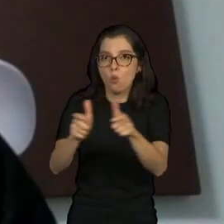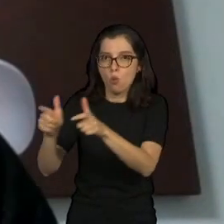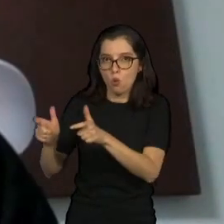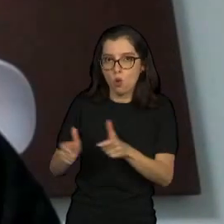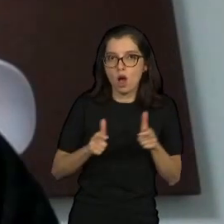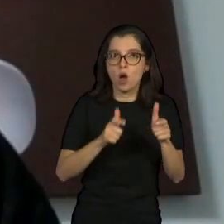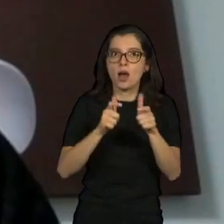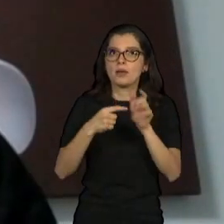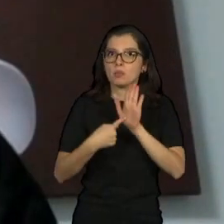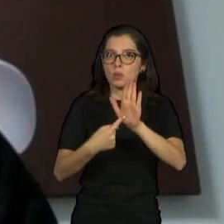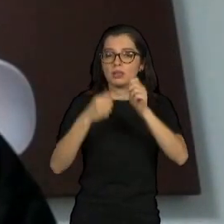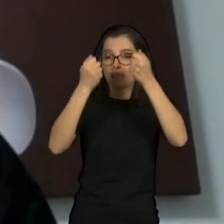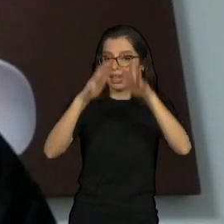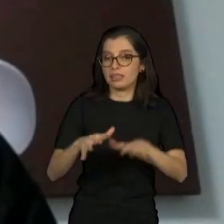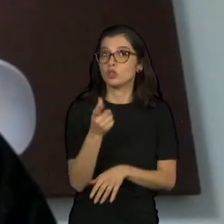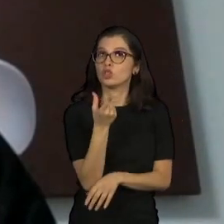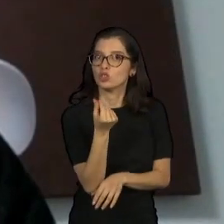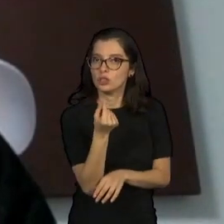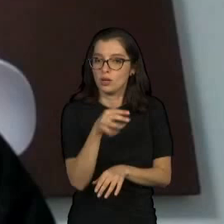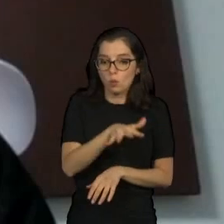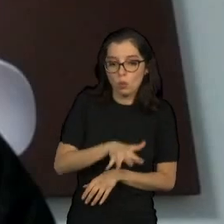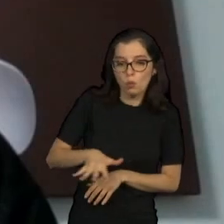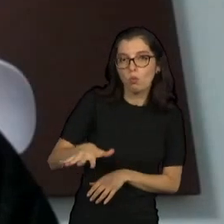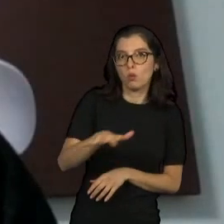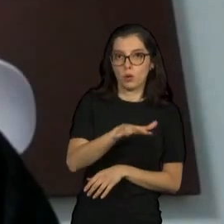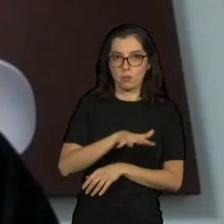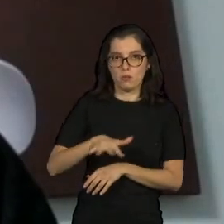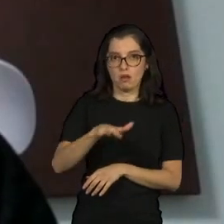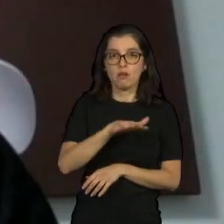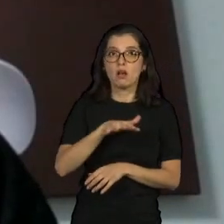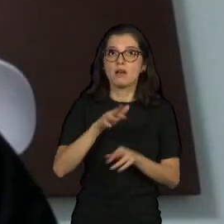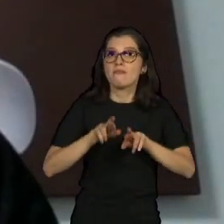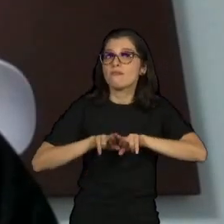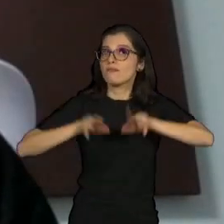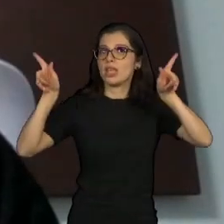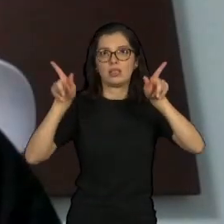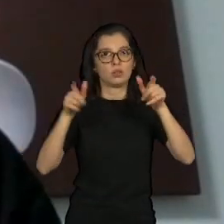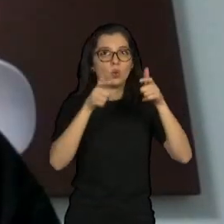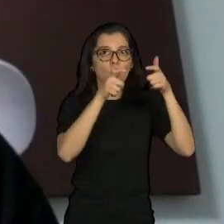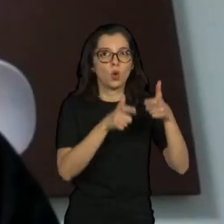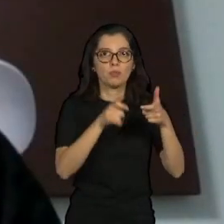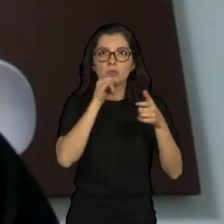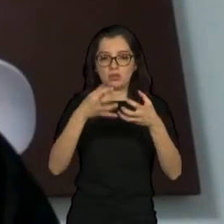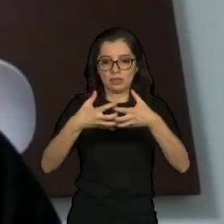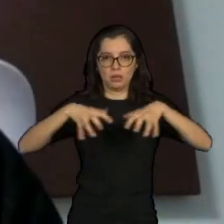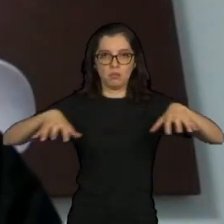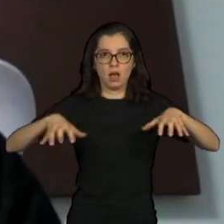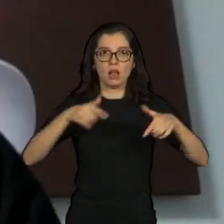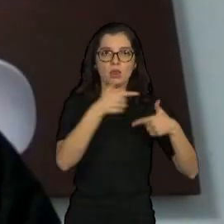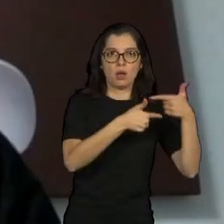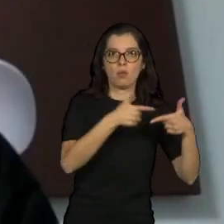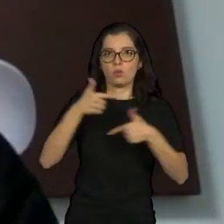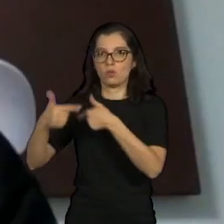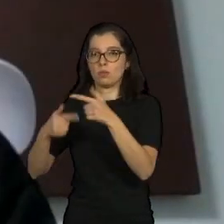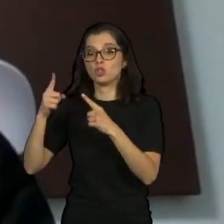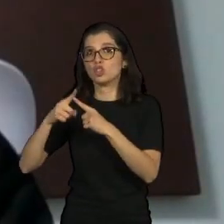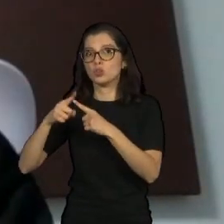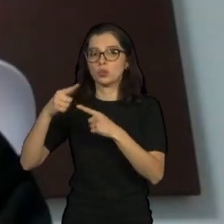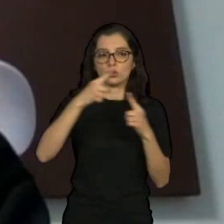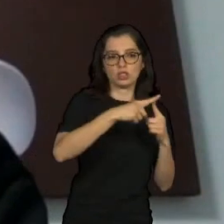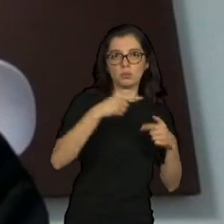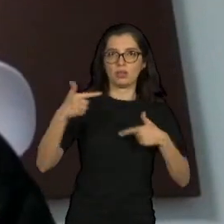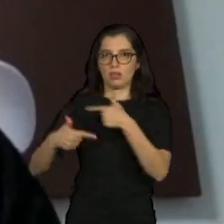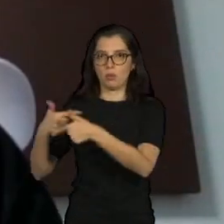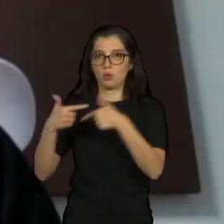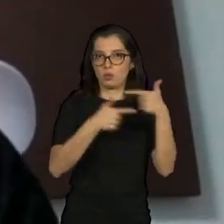before, for the global financial crisis, in this case, the fault lines and the cleavage between different types